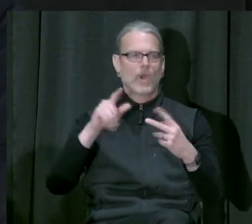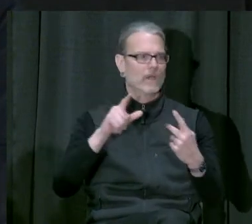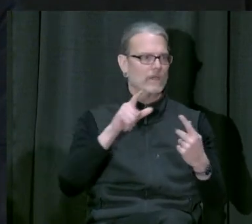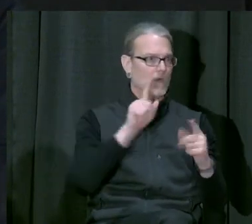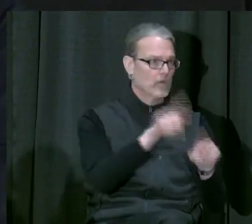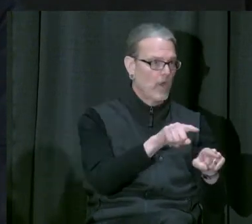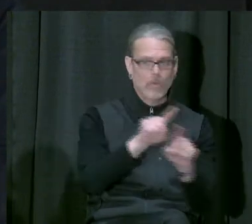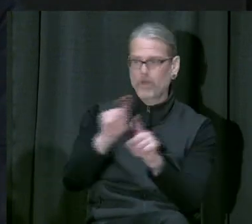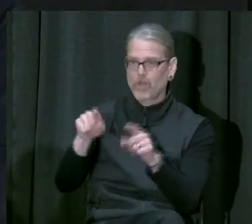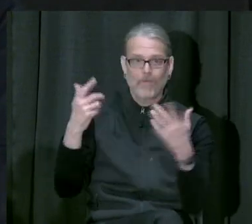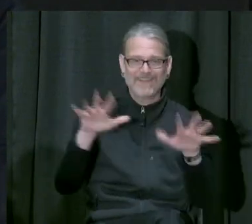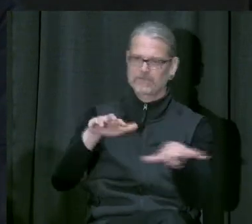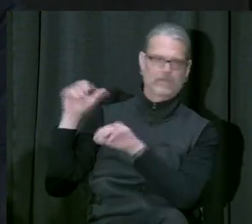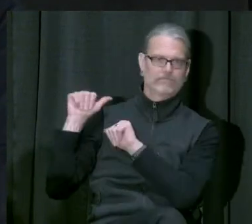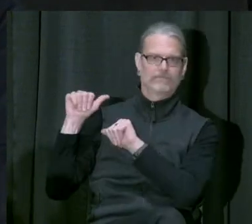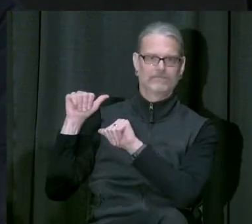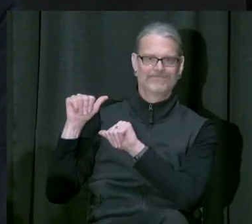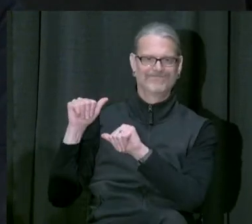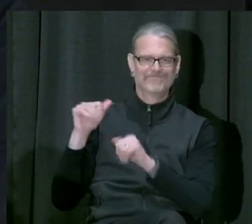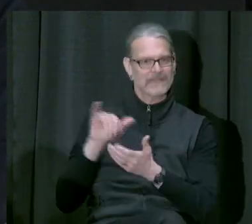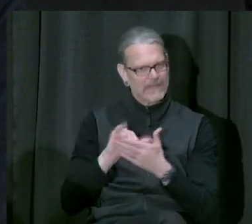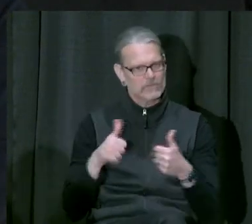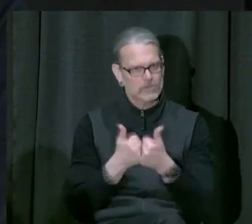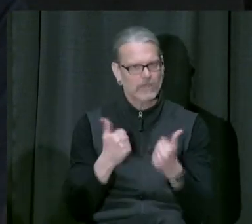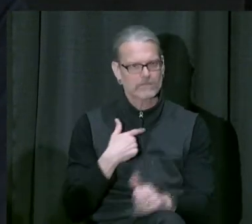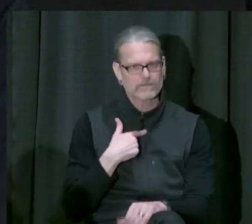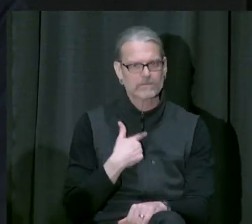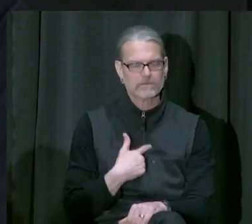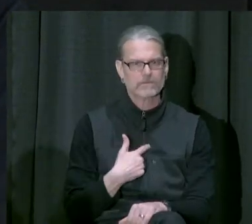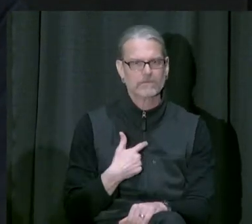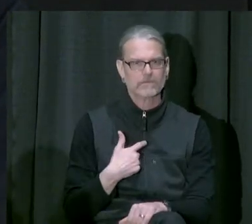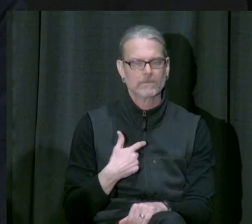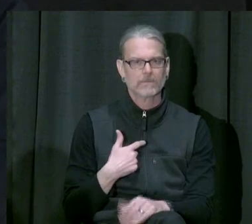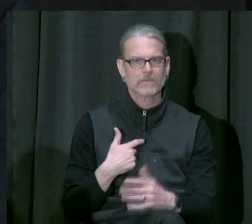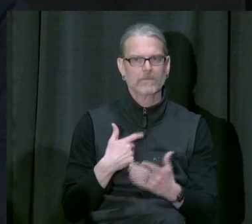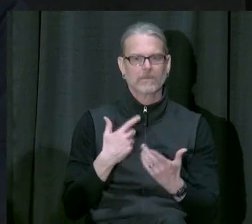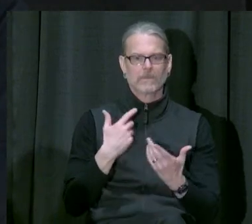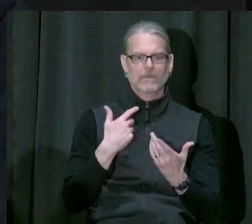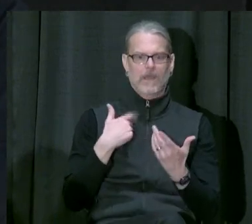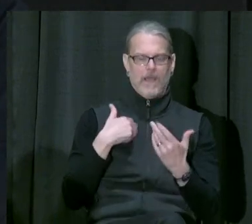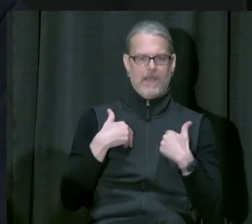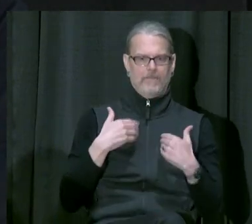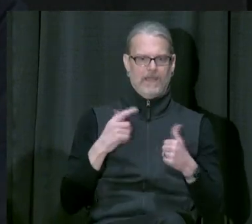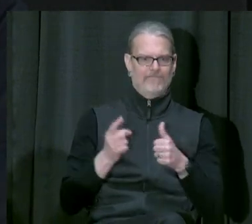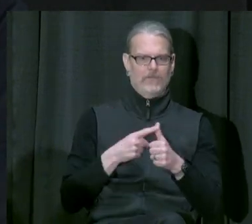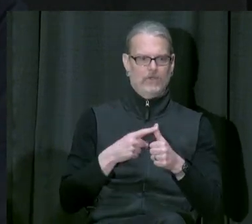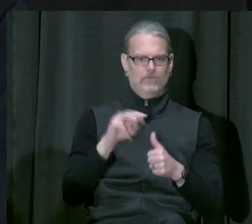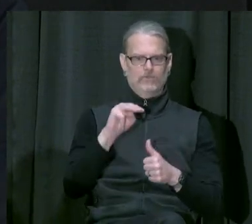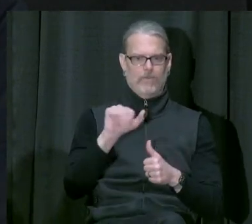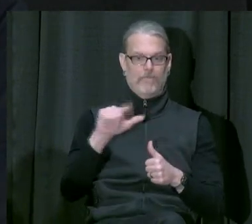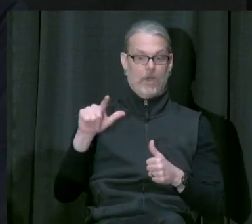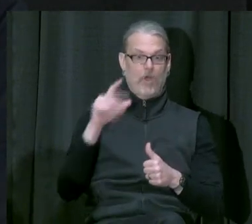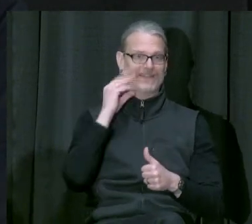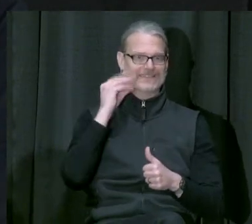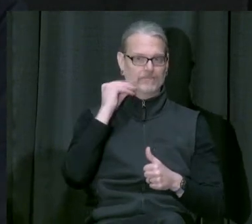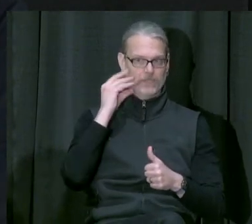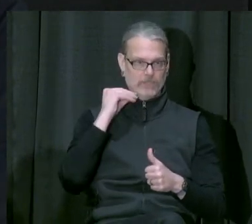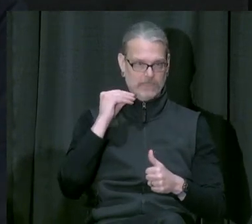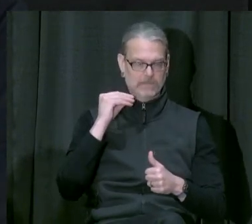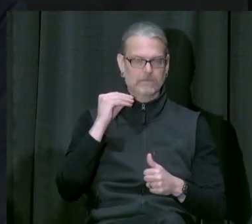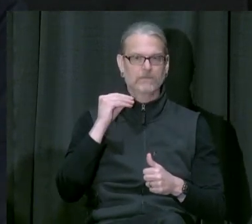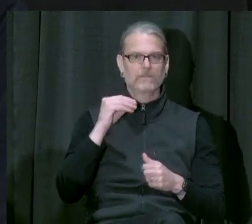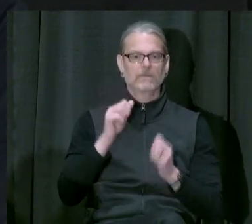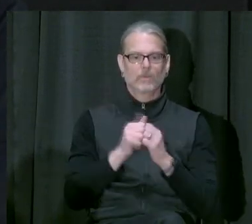that was a challenge in and of itself. I just went into my first mall experience with Good Maps in Vancouver,